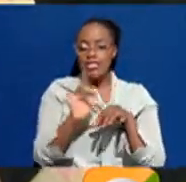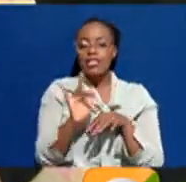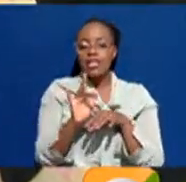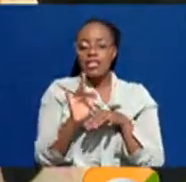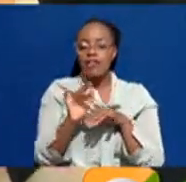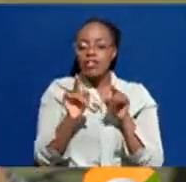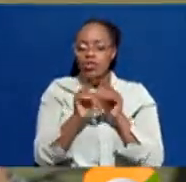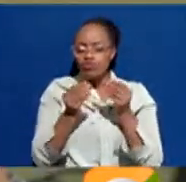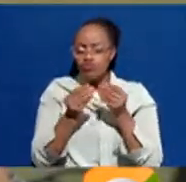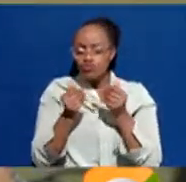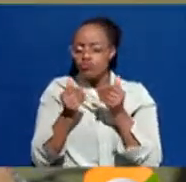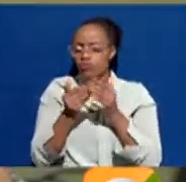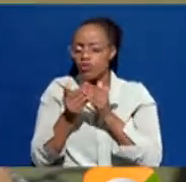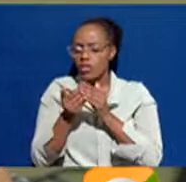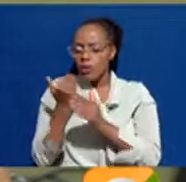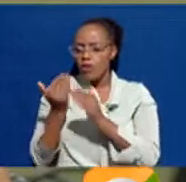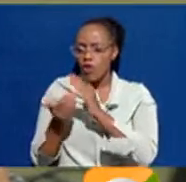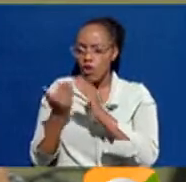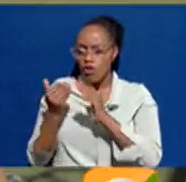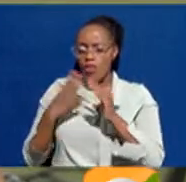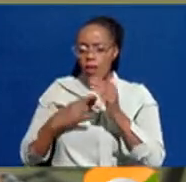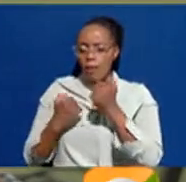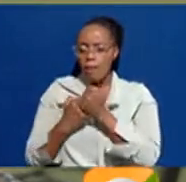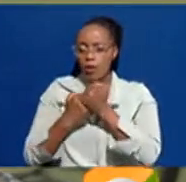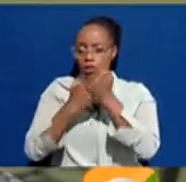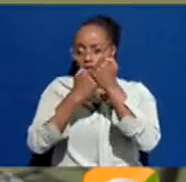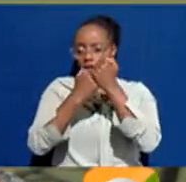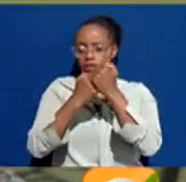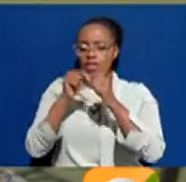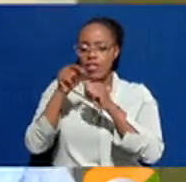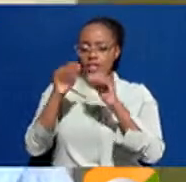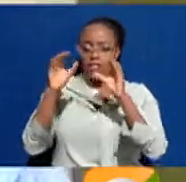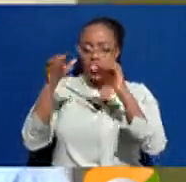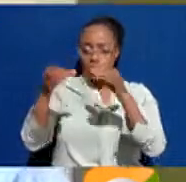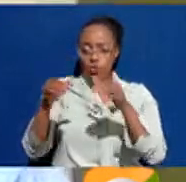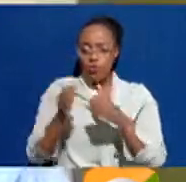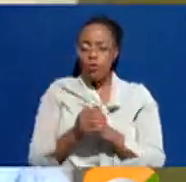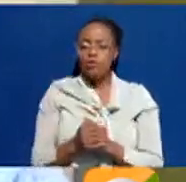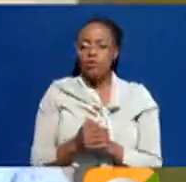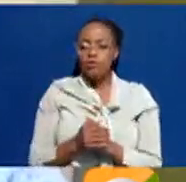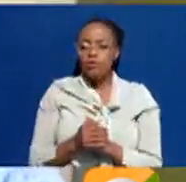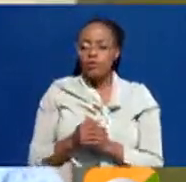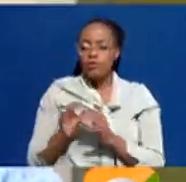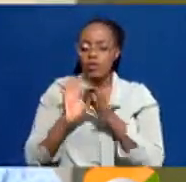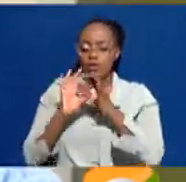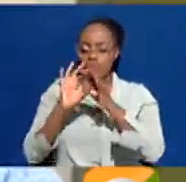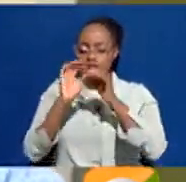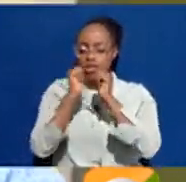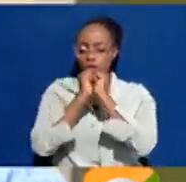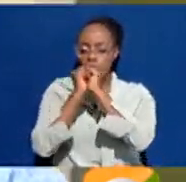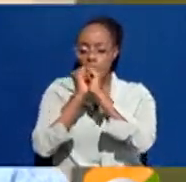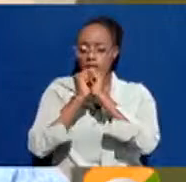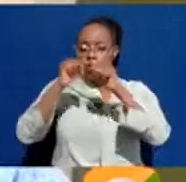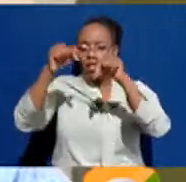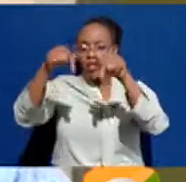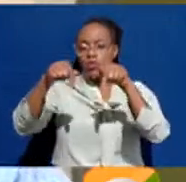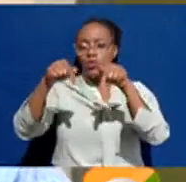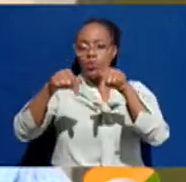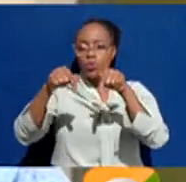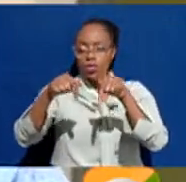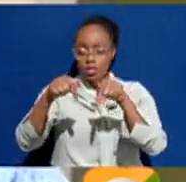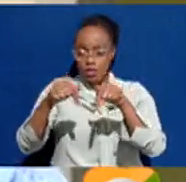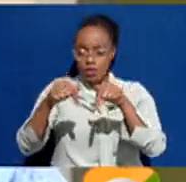to weed out elements that support the terror outfit. So our coming together today